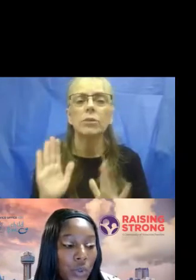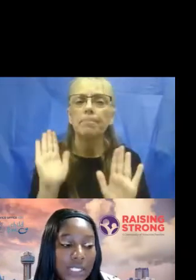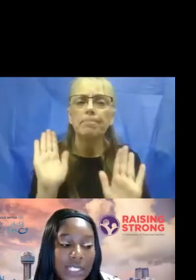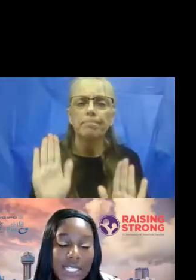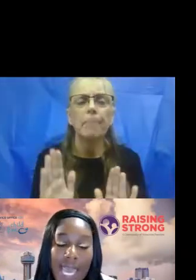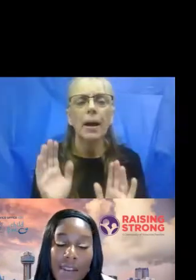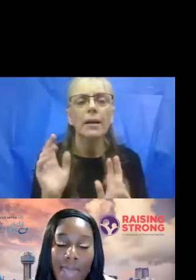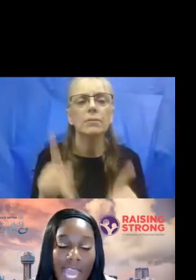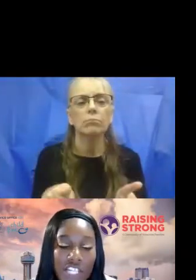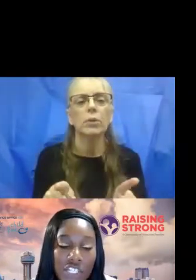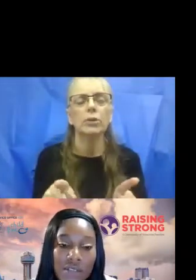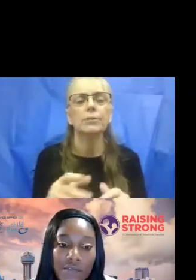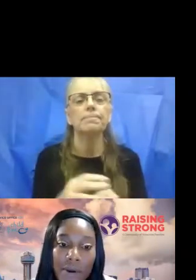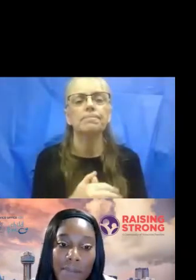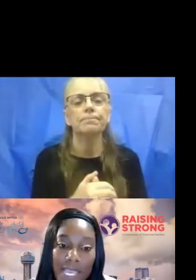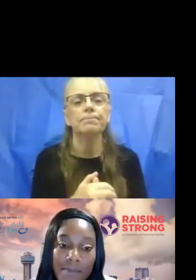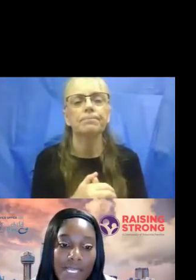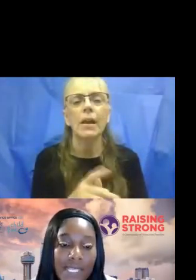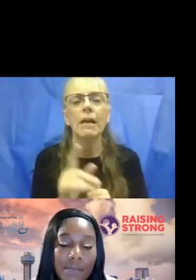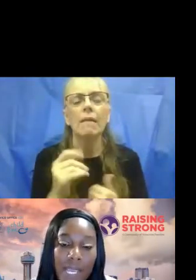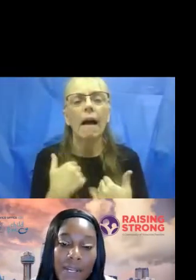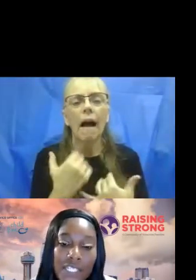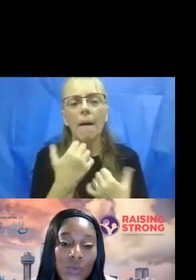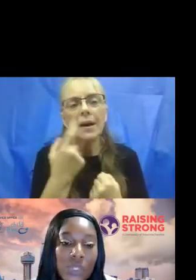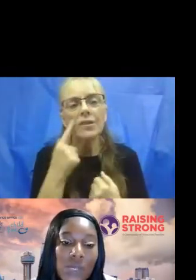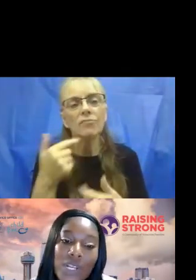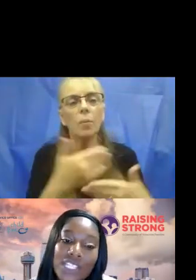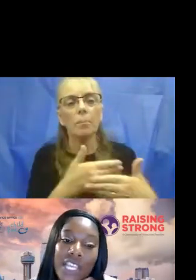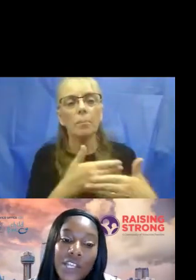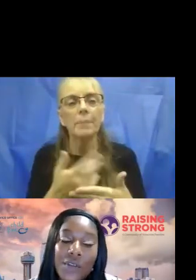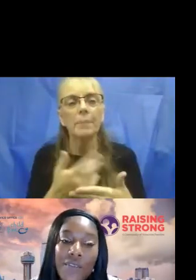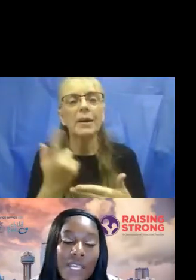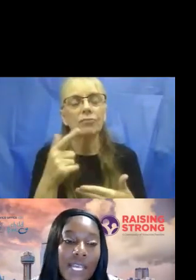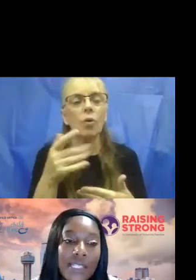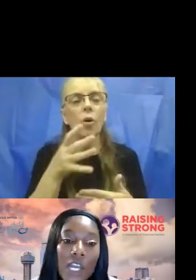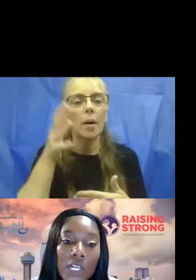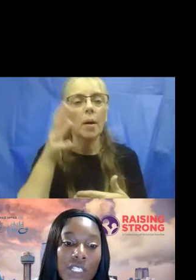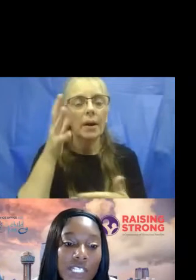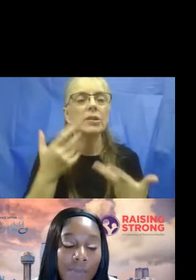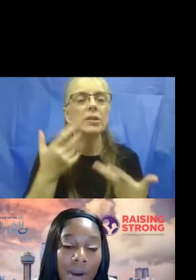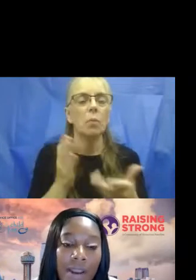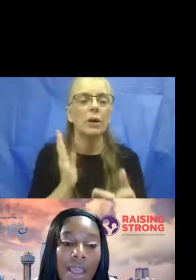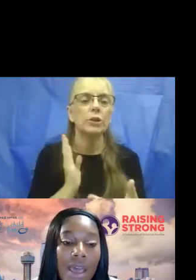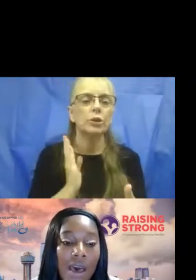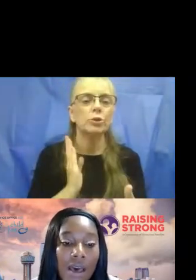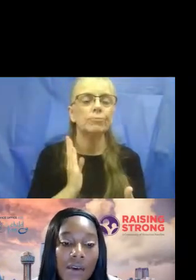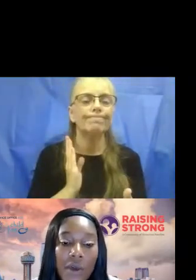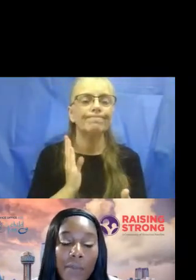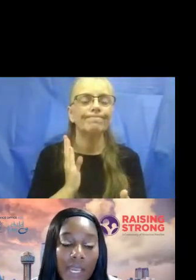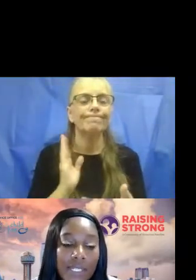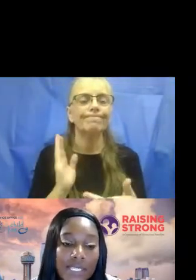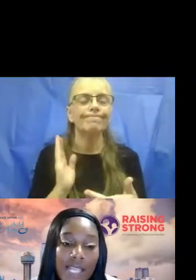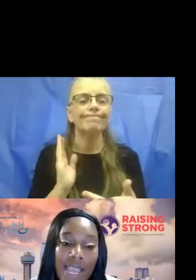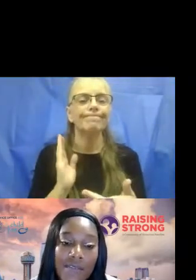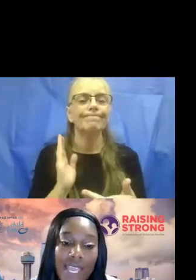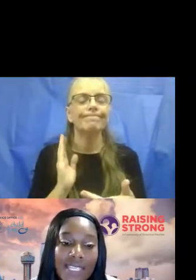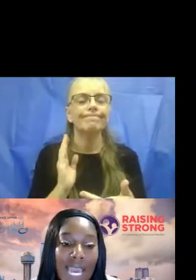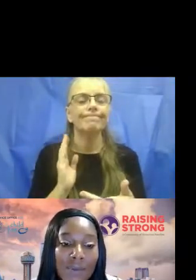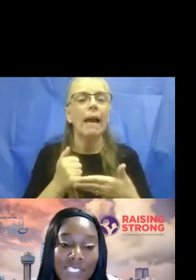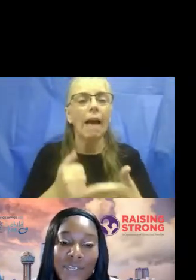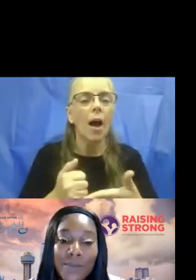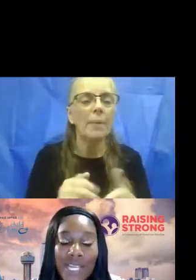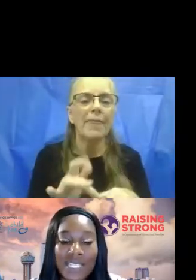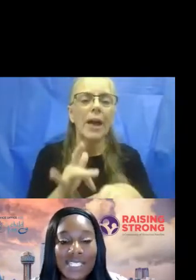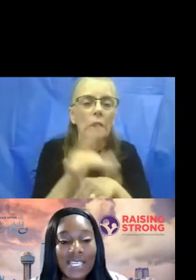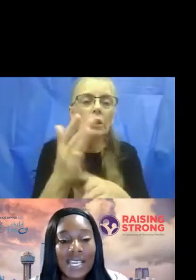who just had a passion for babies and parents and really wanted to intervene at the earliest part of a parent's life, and